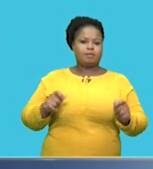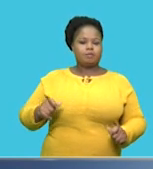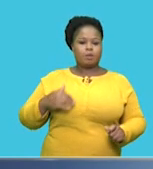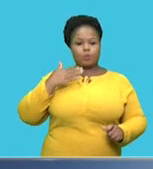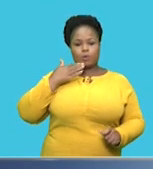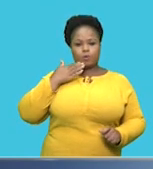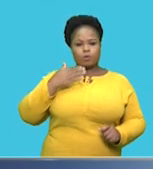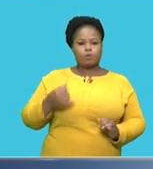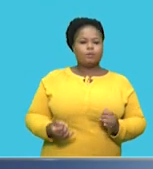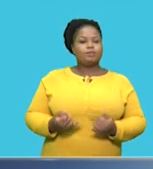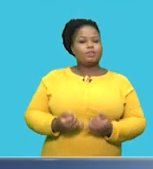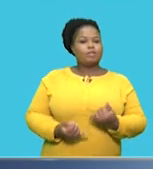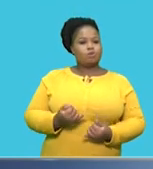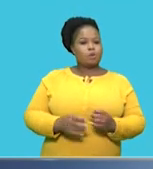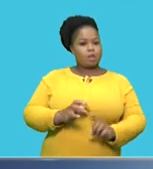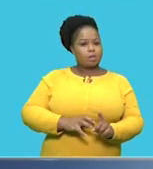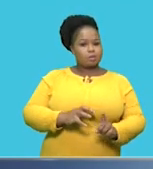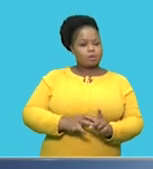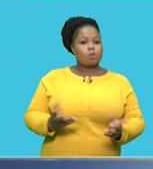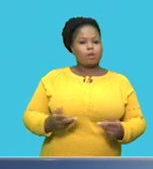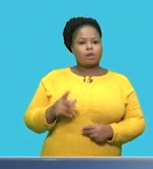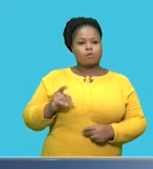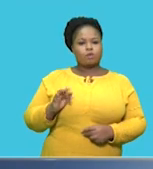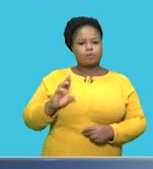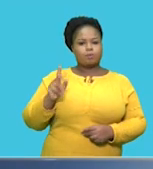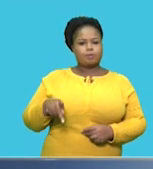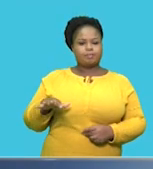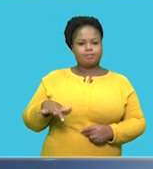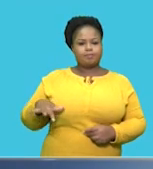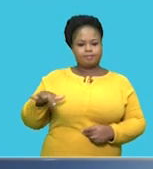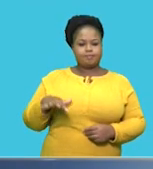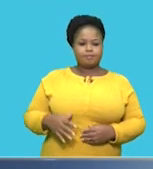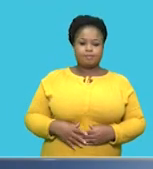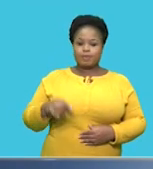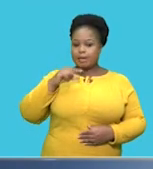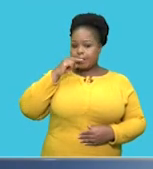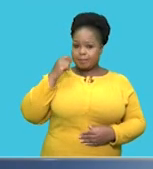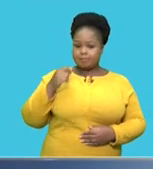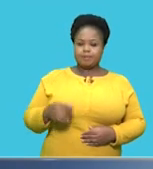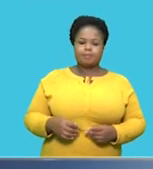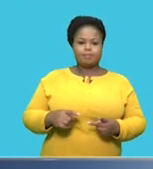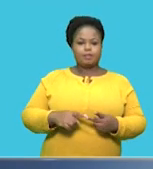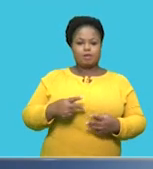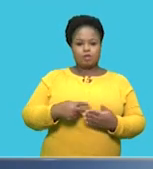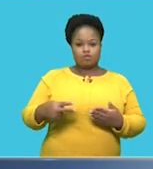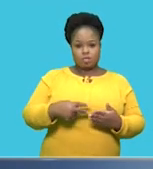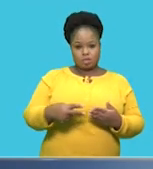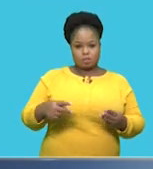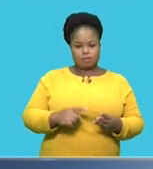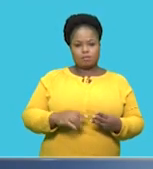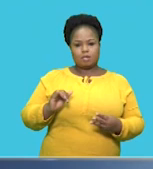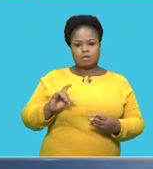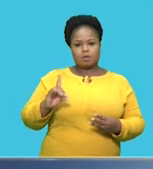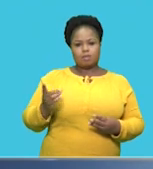of sexual assault in the Krugerstop area. The names, the addresses and the